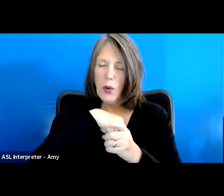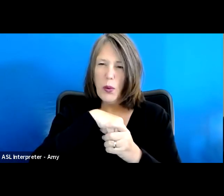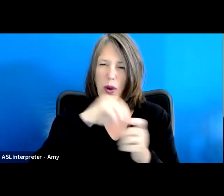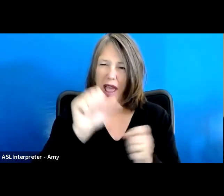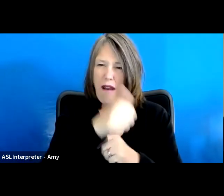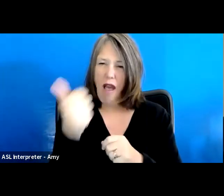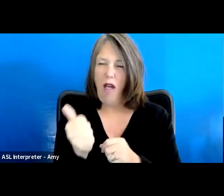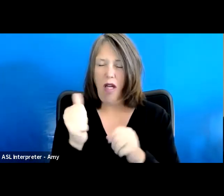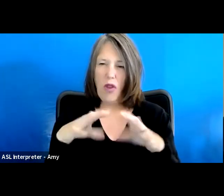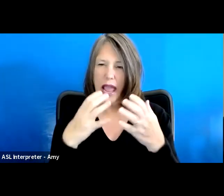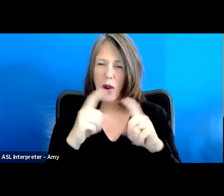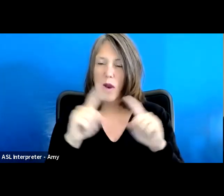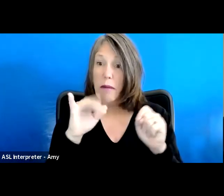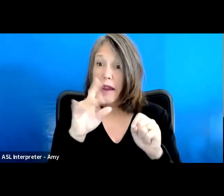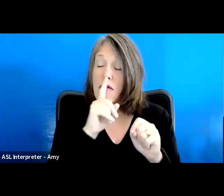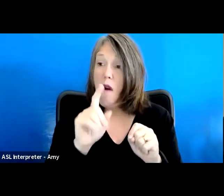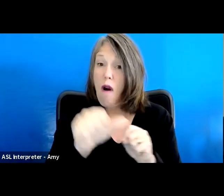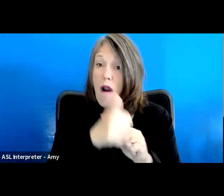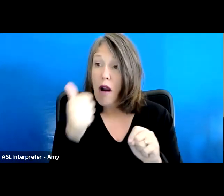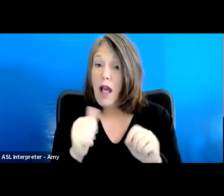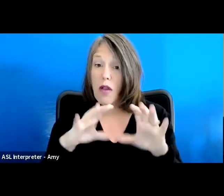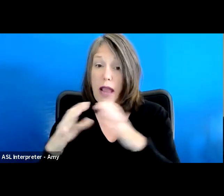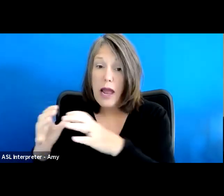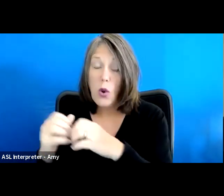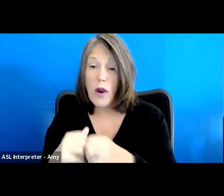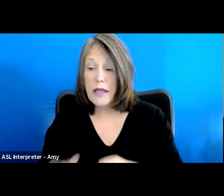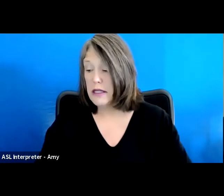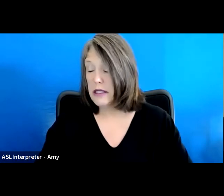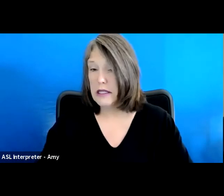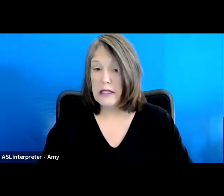other category here, but if there are other